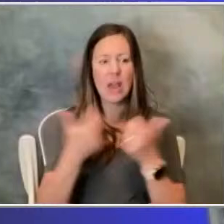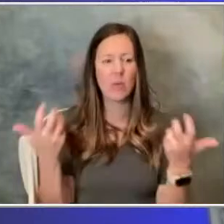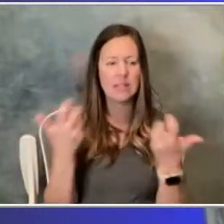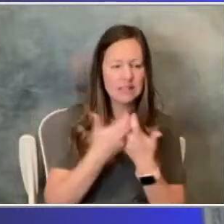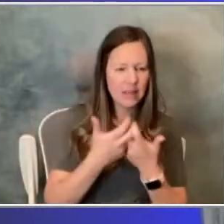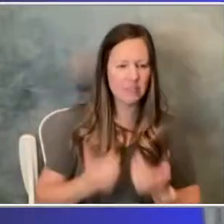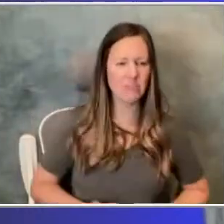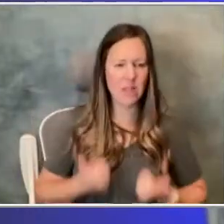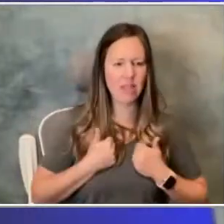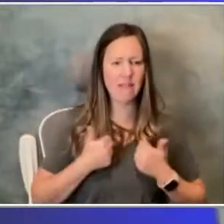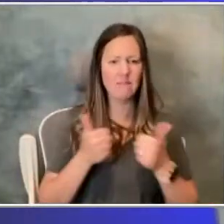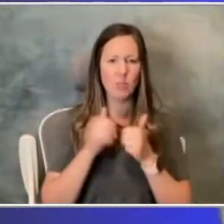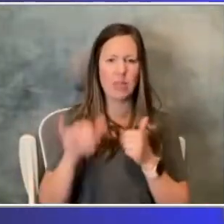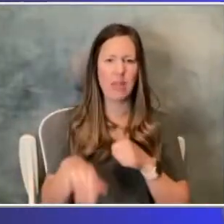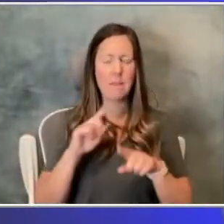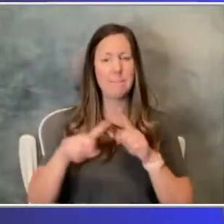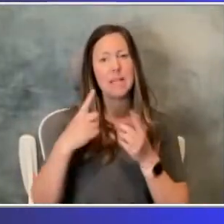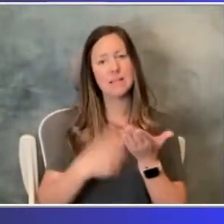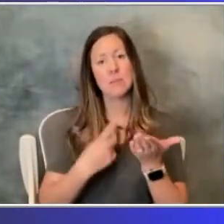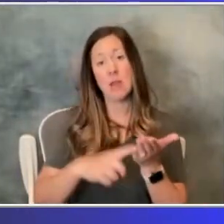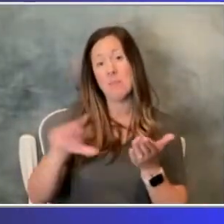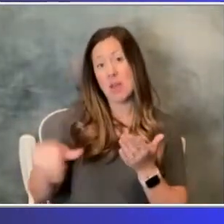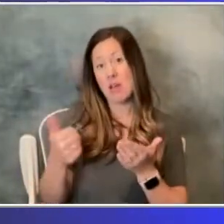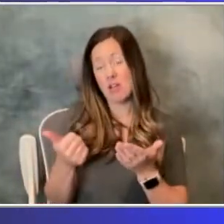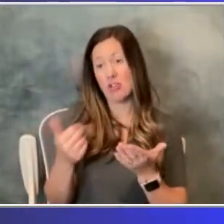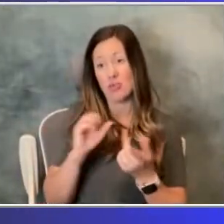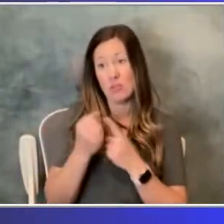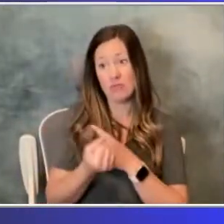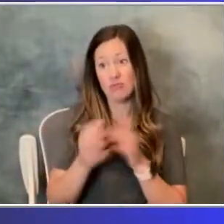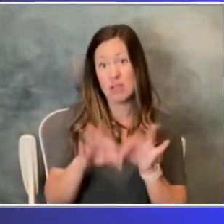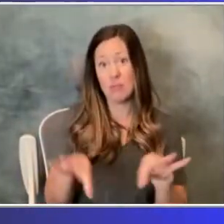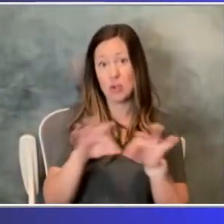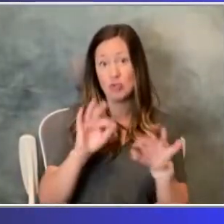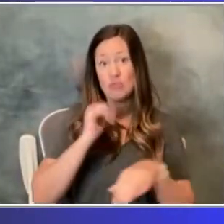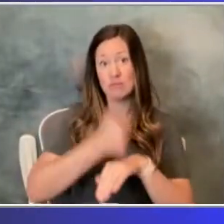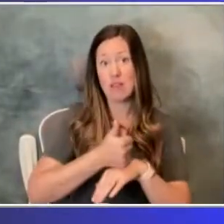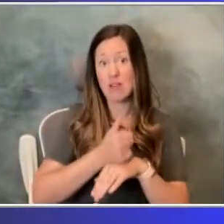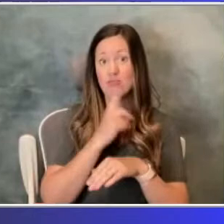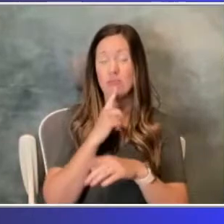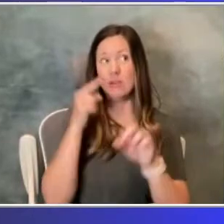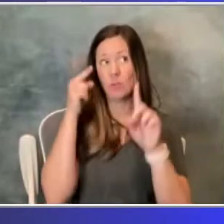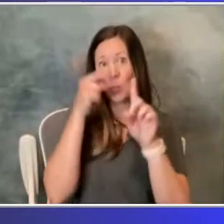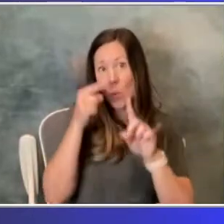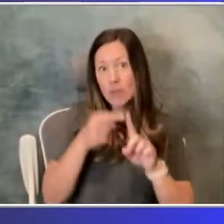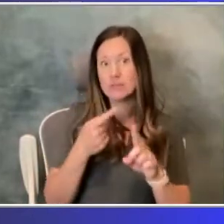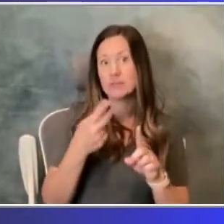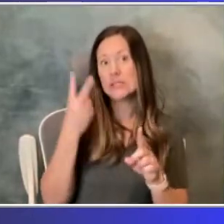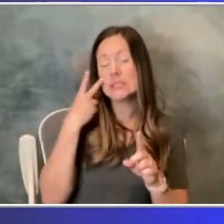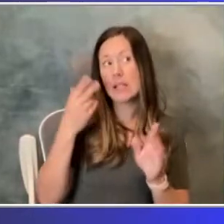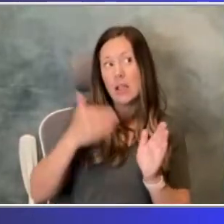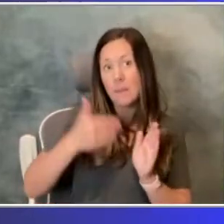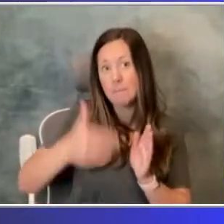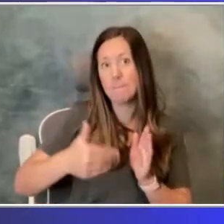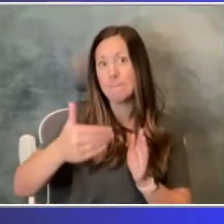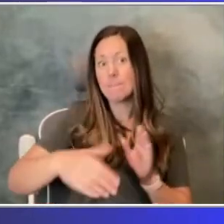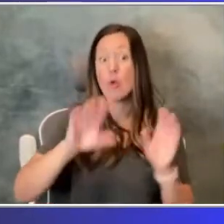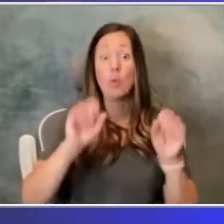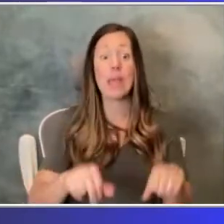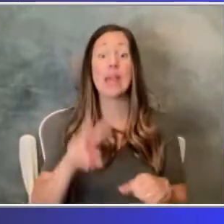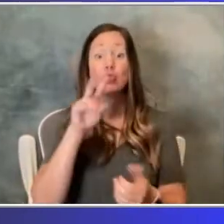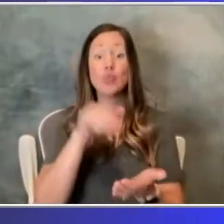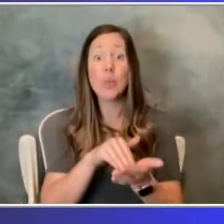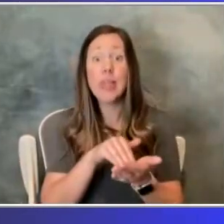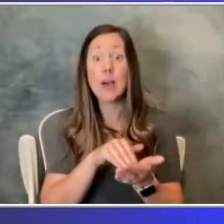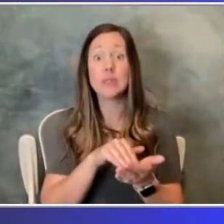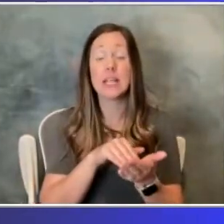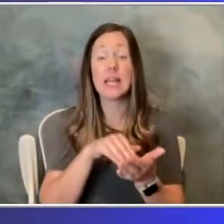fatigue. But there are other times where it is important to set small goals and try and see, hey, can I turn 2,000 steps into